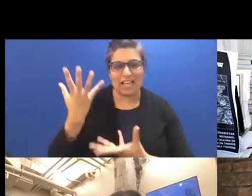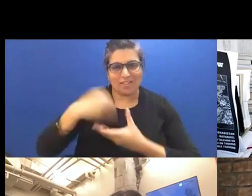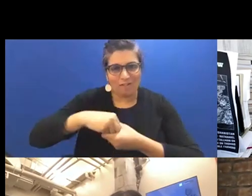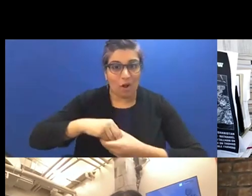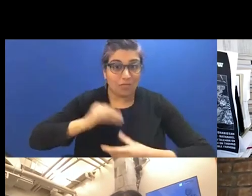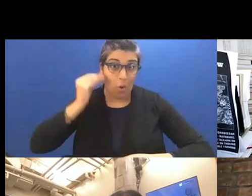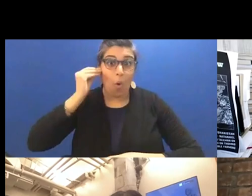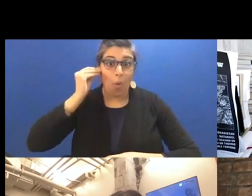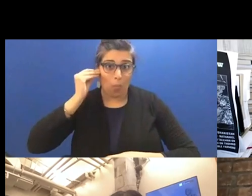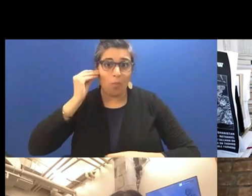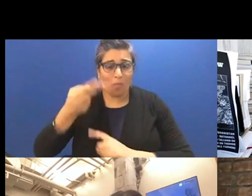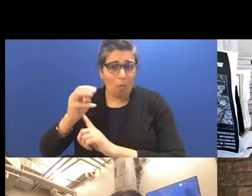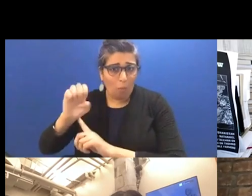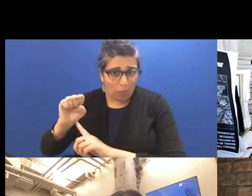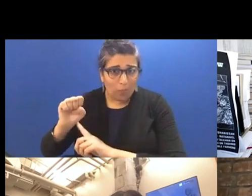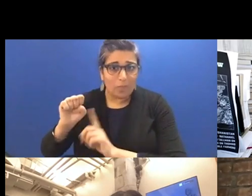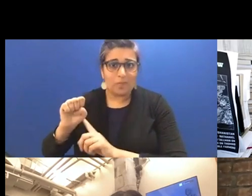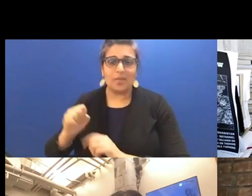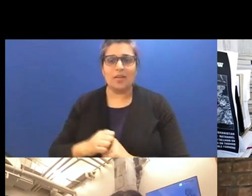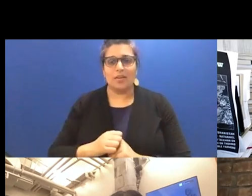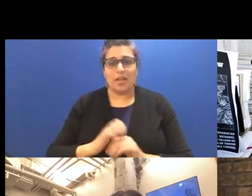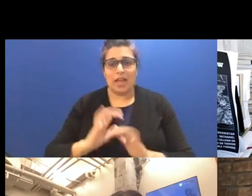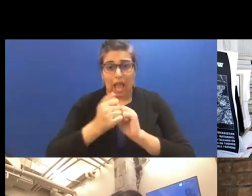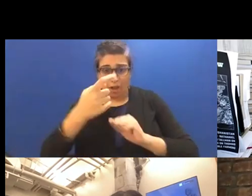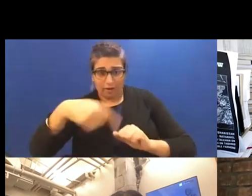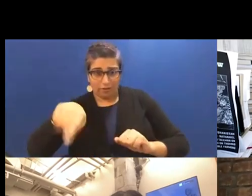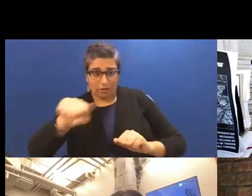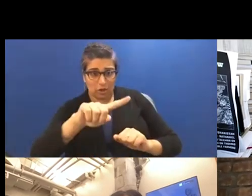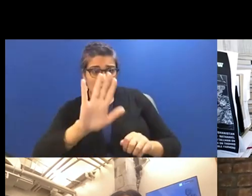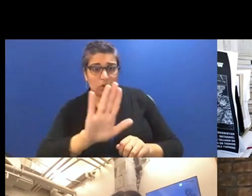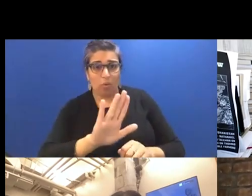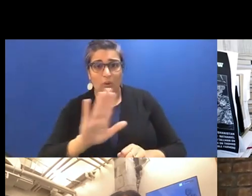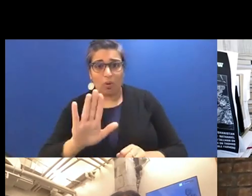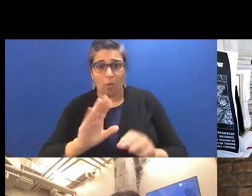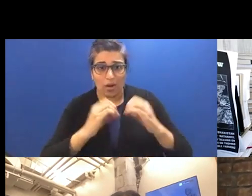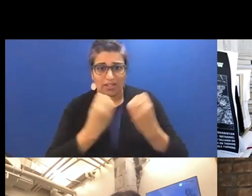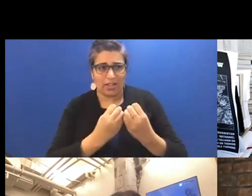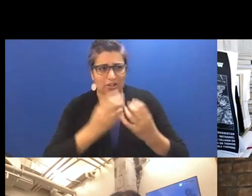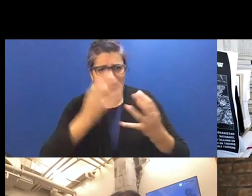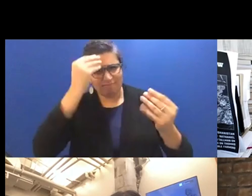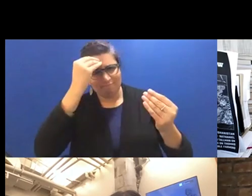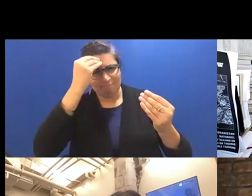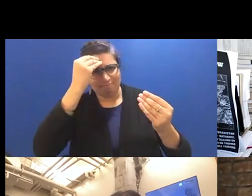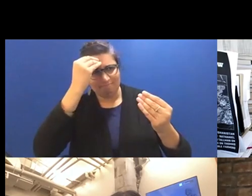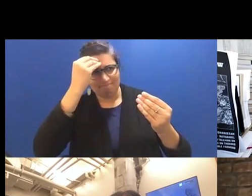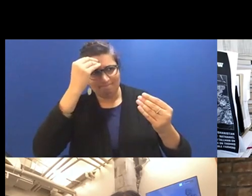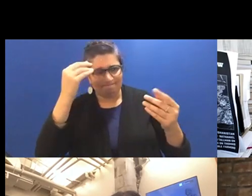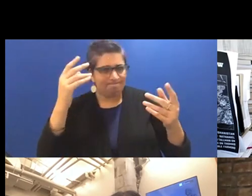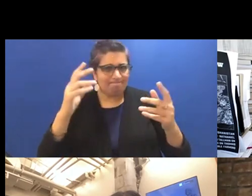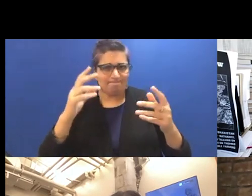wondering, how have you and your organizations thought about this fraughtness within Asian